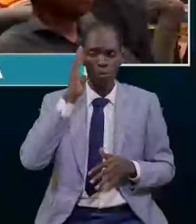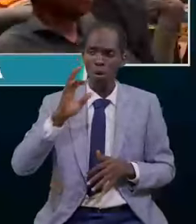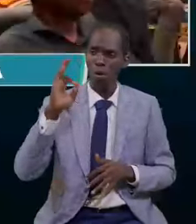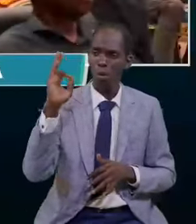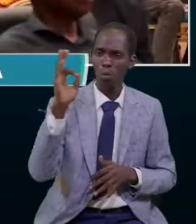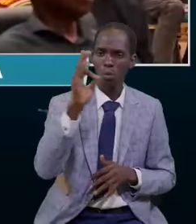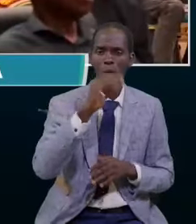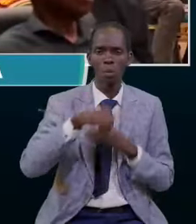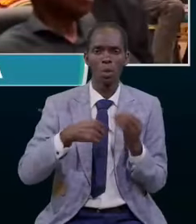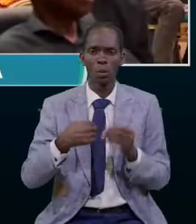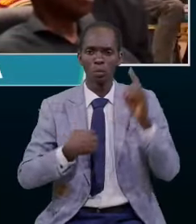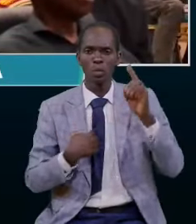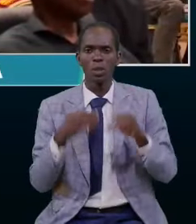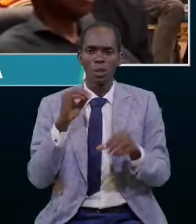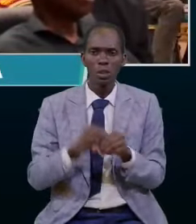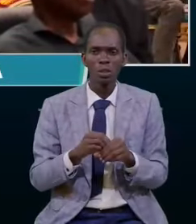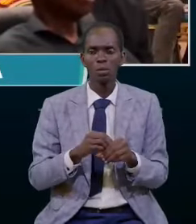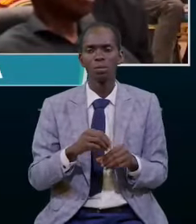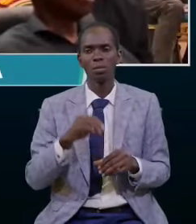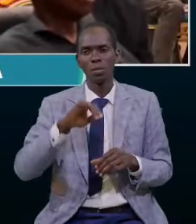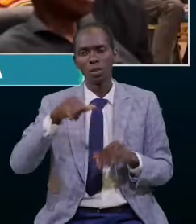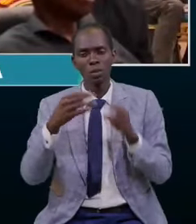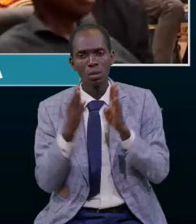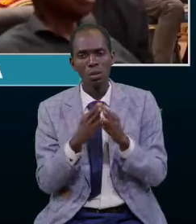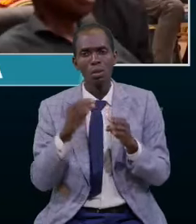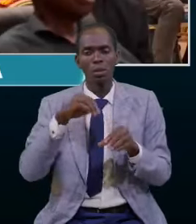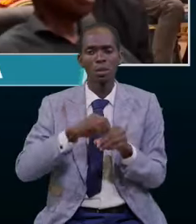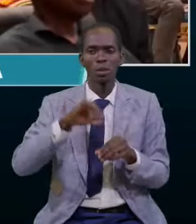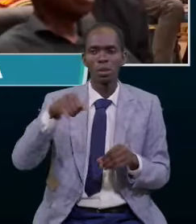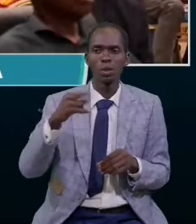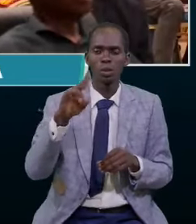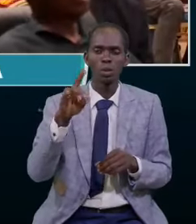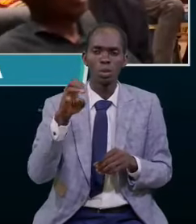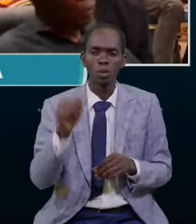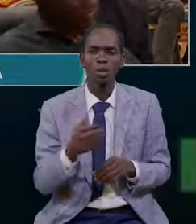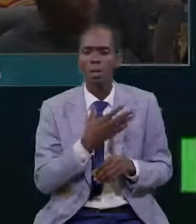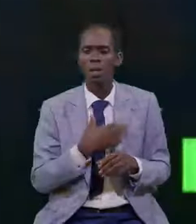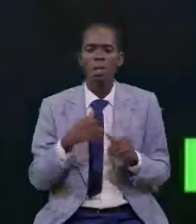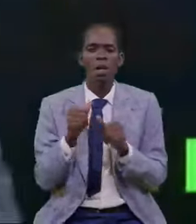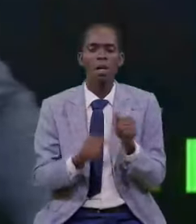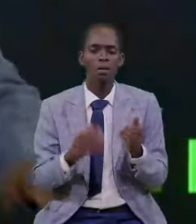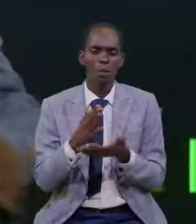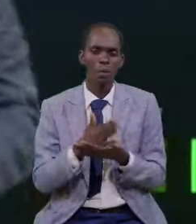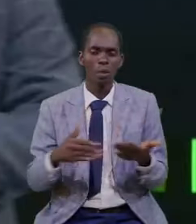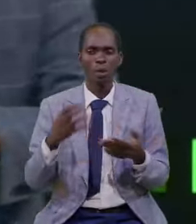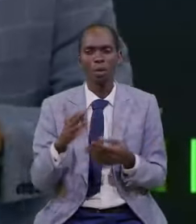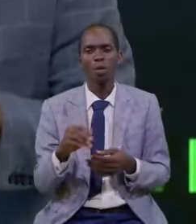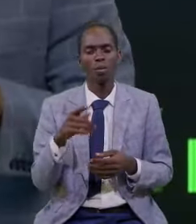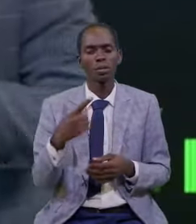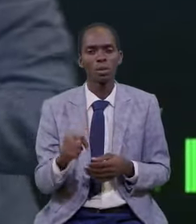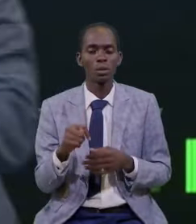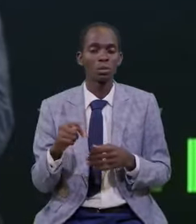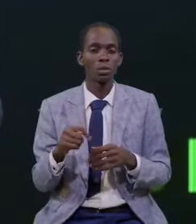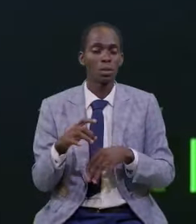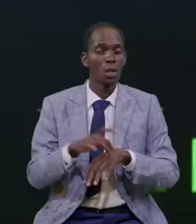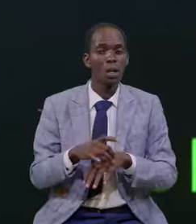then in Samaria, and to the uttermost part of the earth. When Jesus mentioned that,